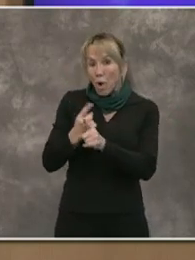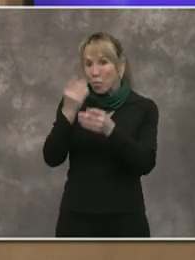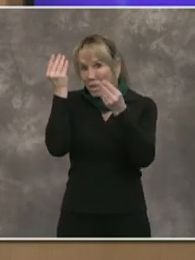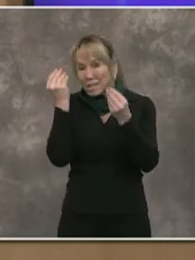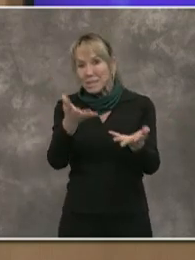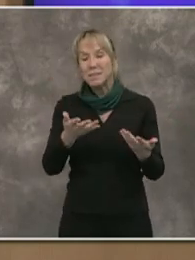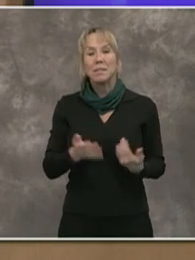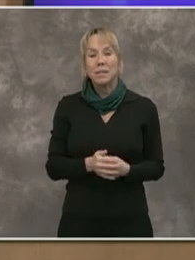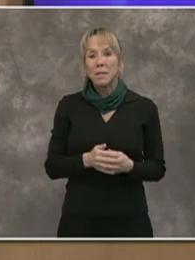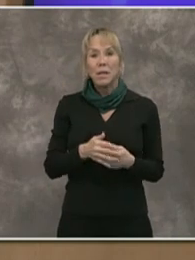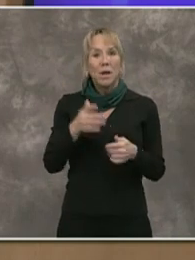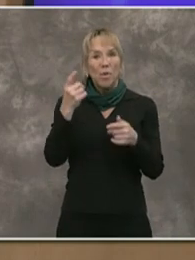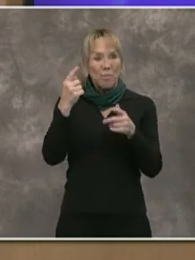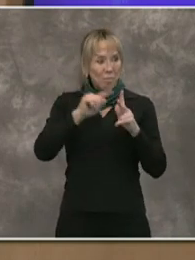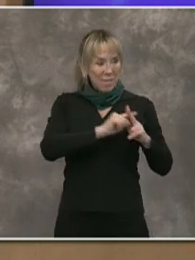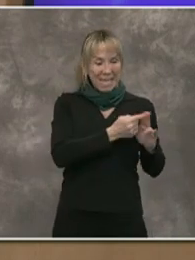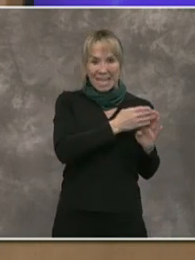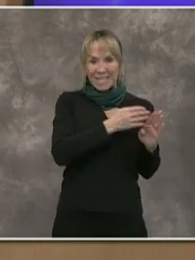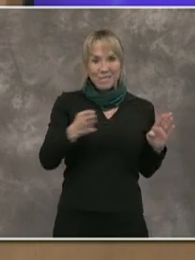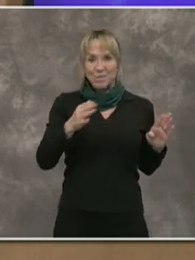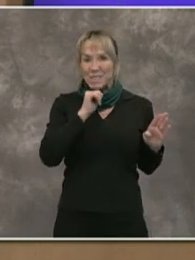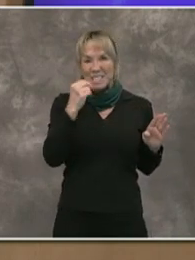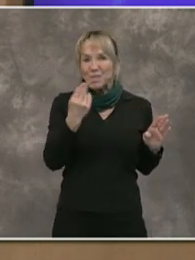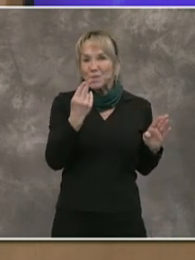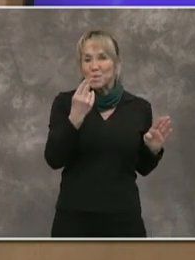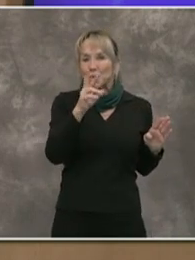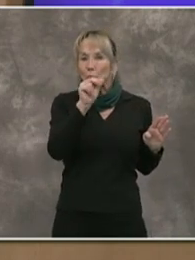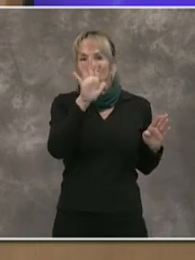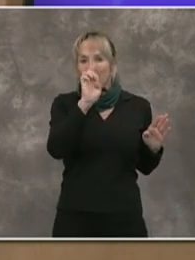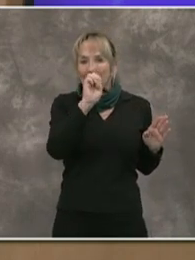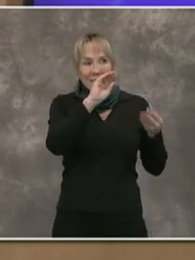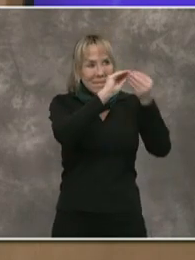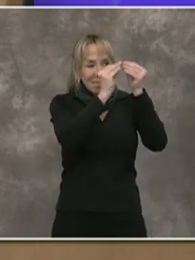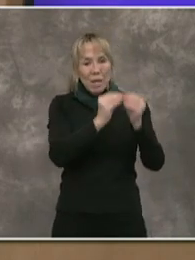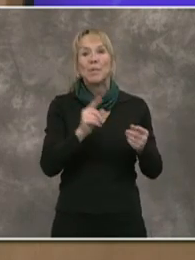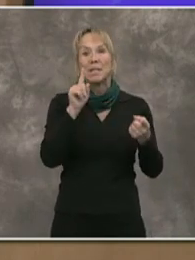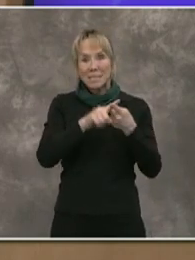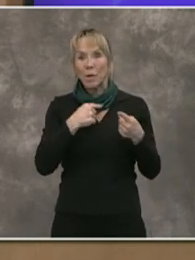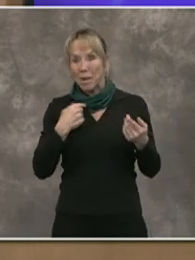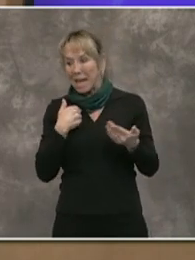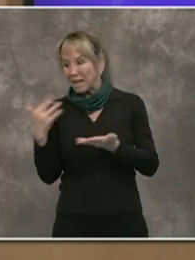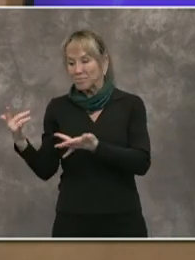breakdown by race for a while until we were able to do that, and now we do. And so we